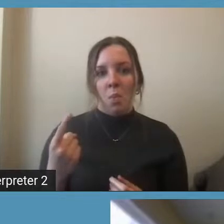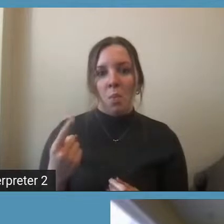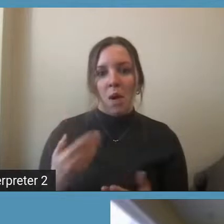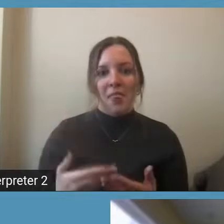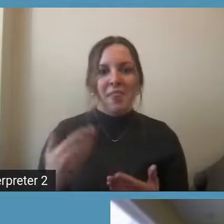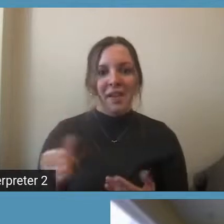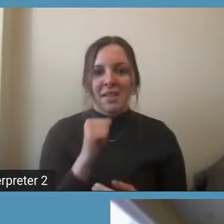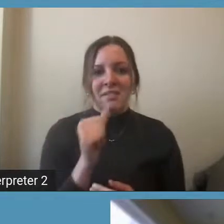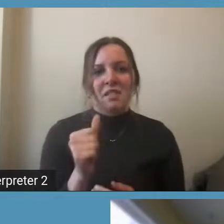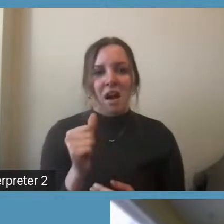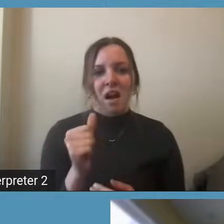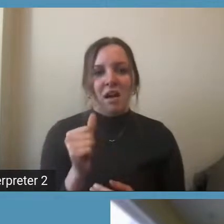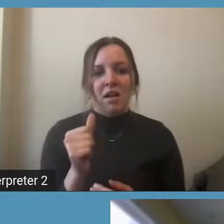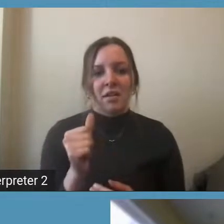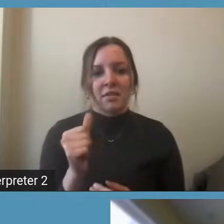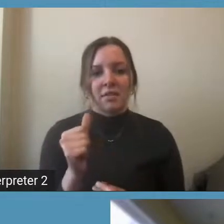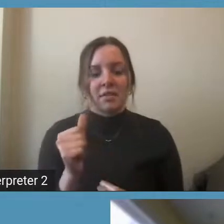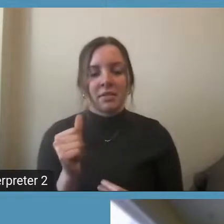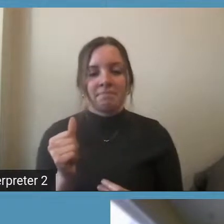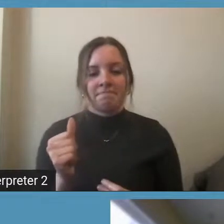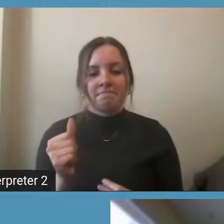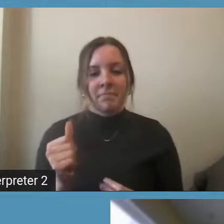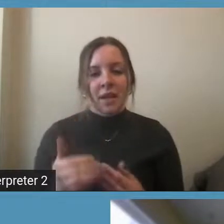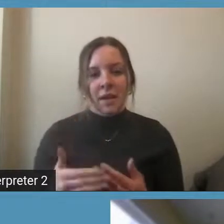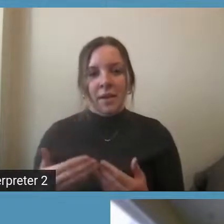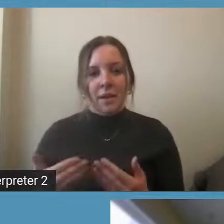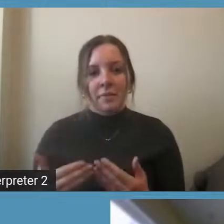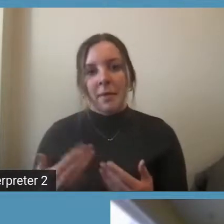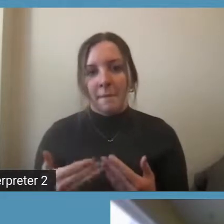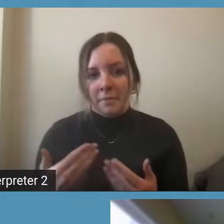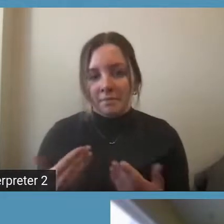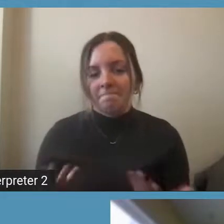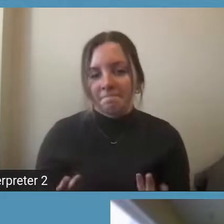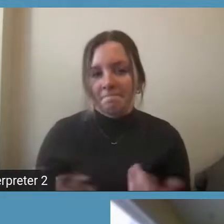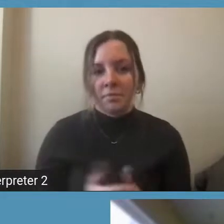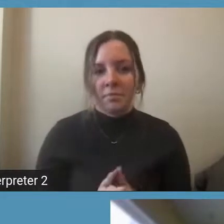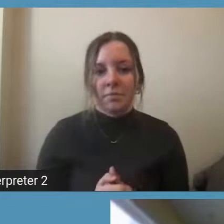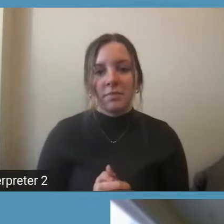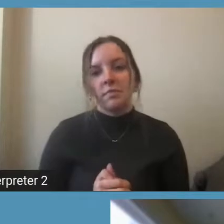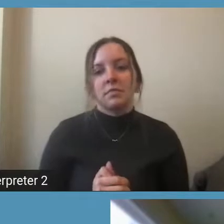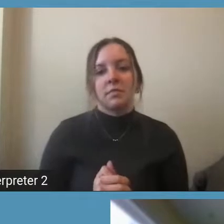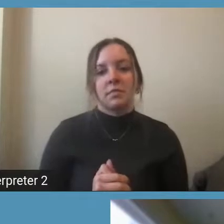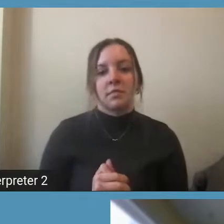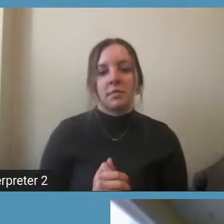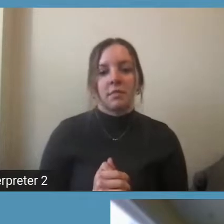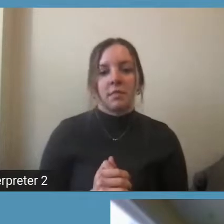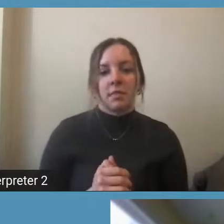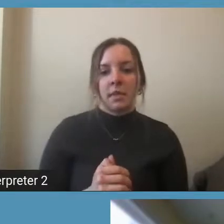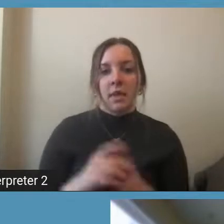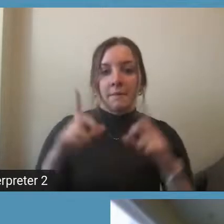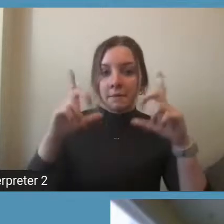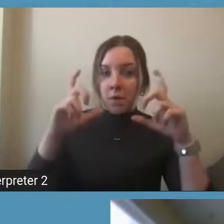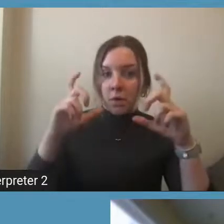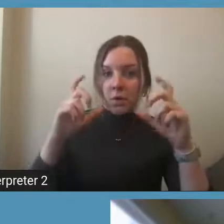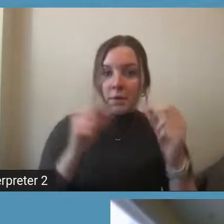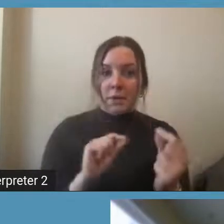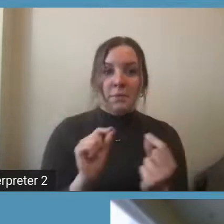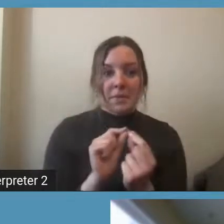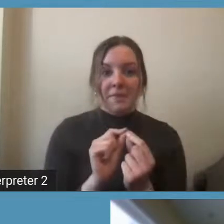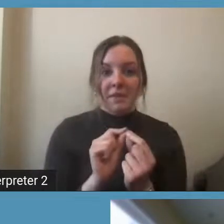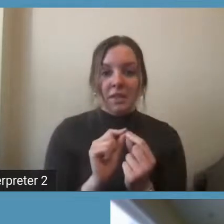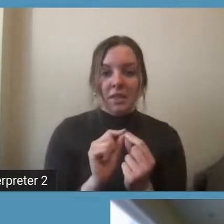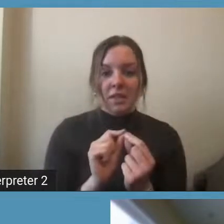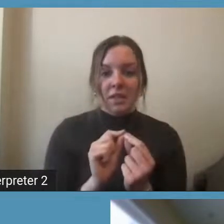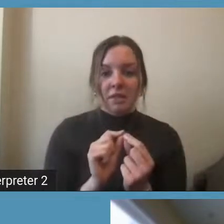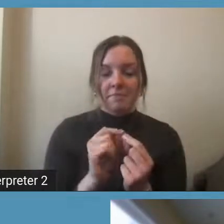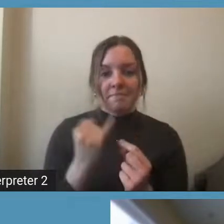lot harder to capture. Surface texture with photogrammetry in particular, if you're scanning like